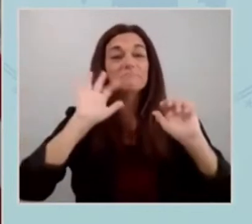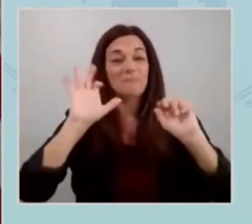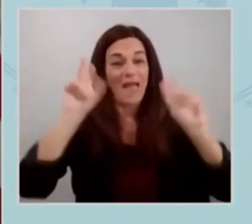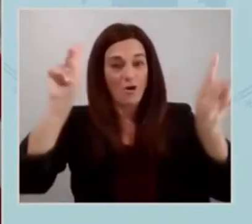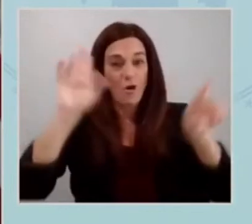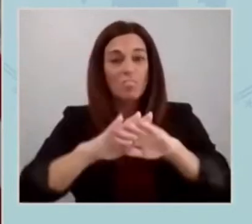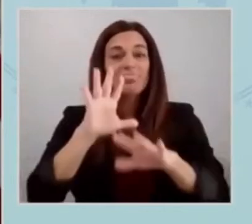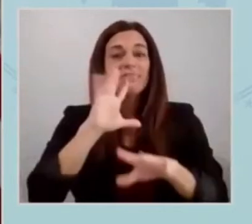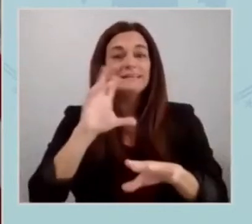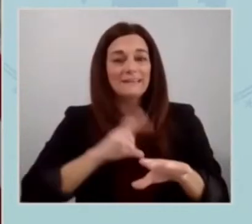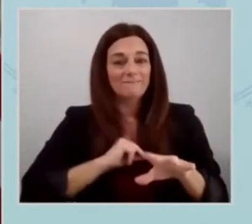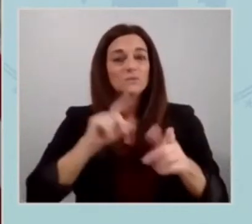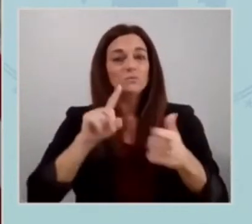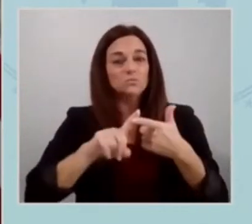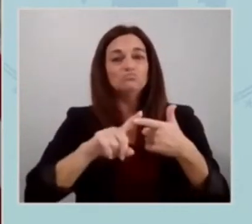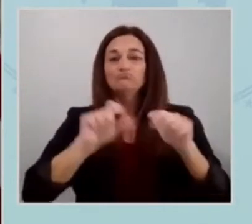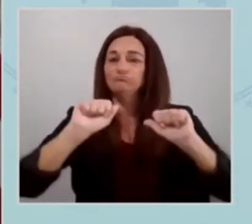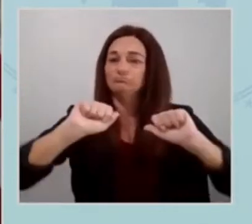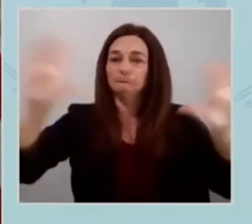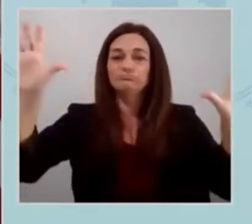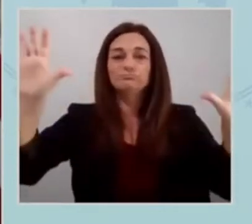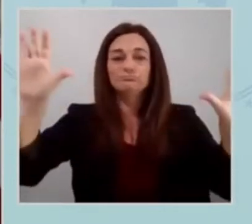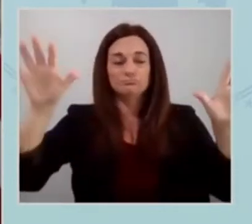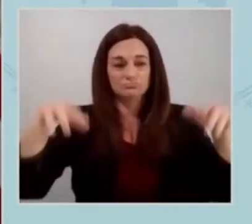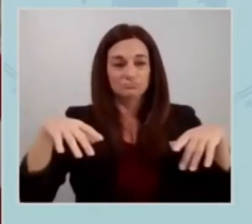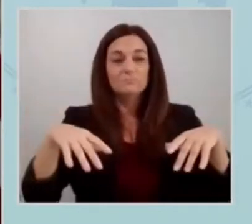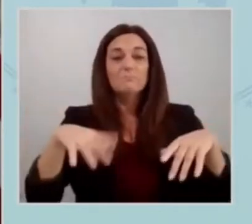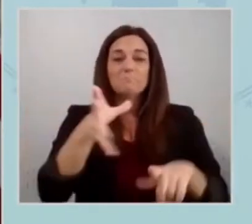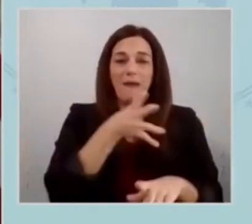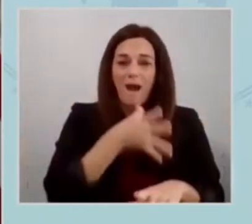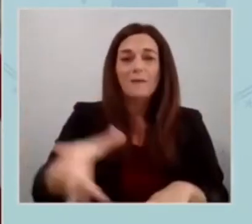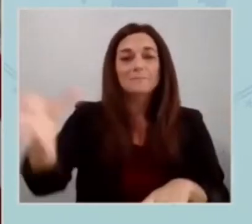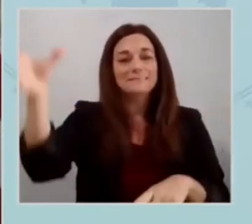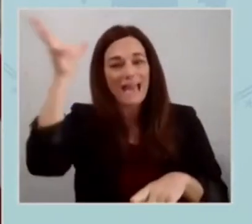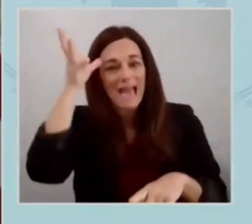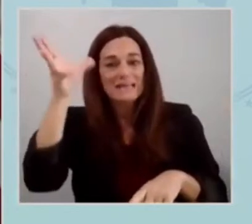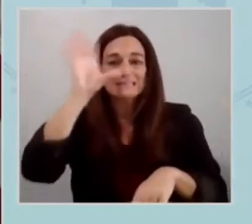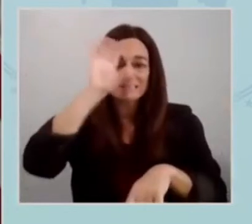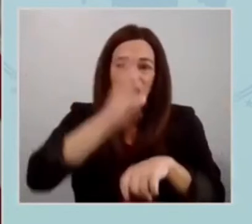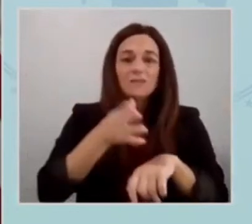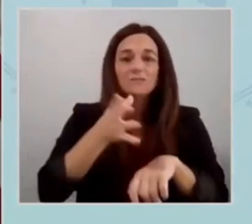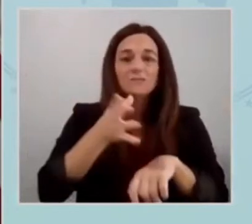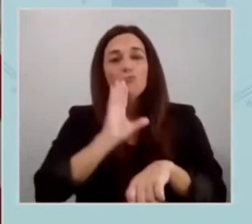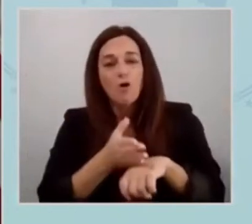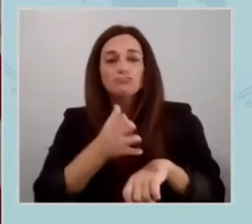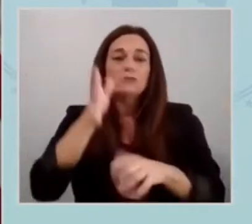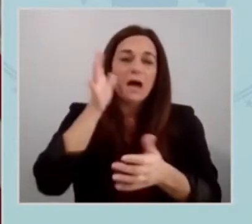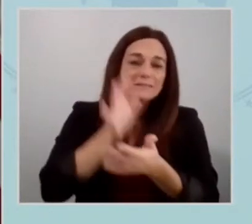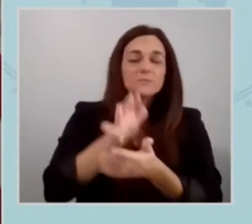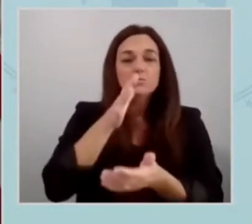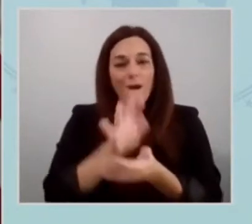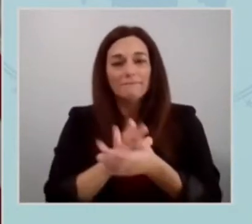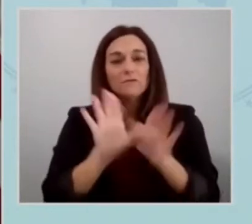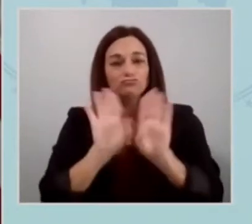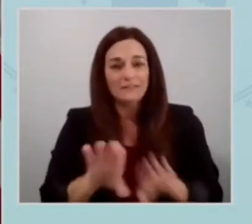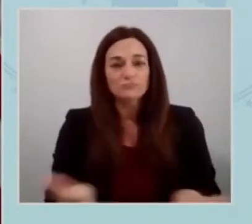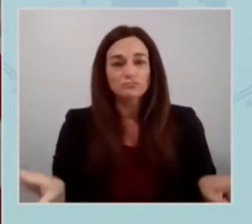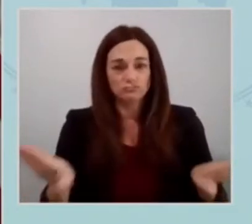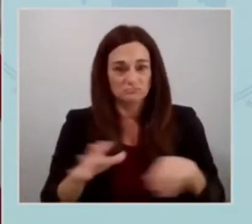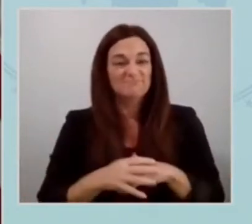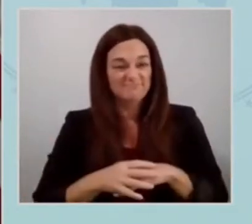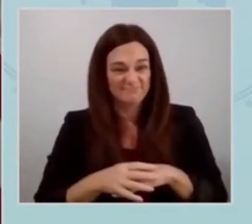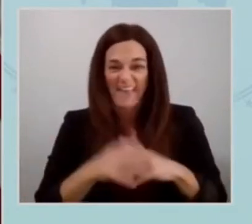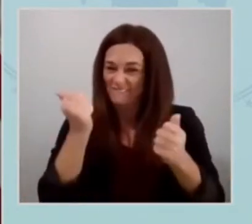away, we'd all go away, and we'd go away on Thanksgiving to be just a nuclear family. Mom,